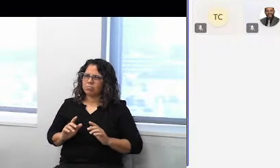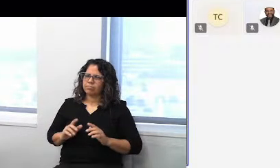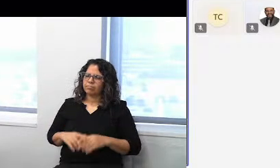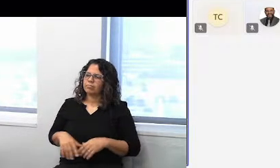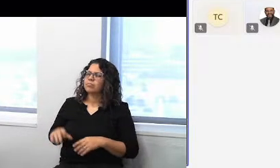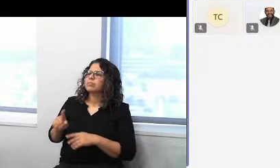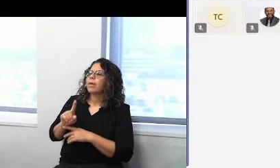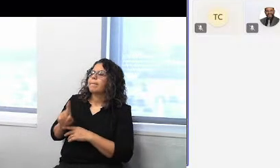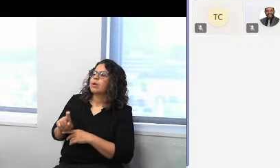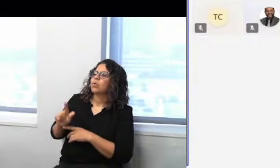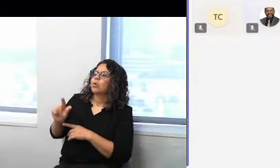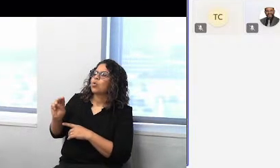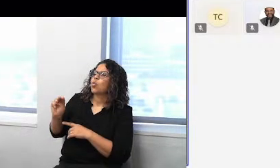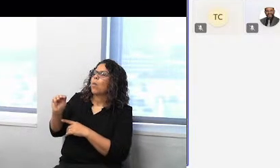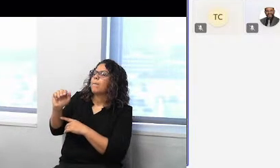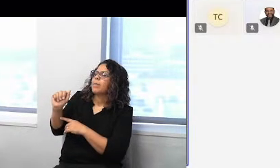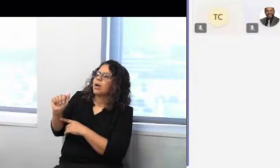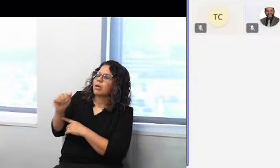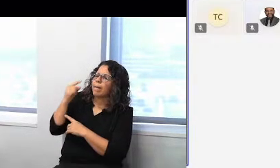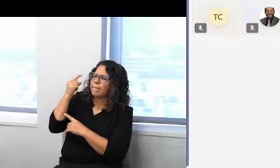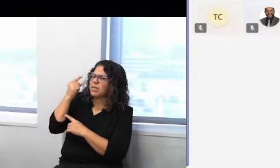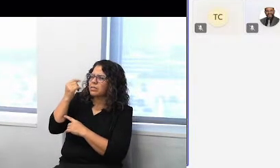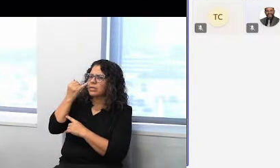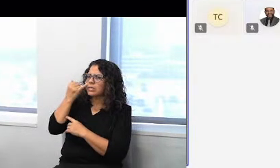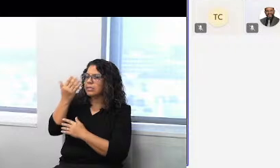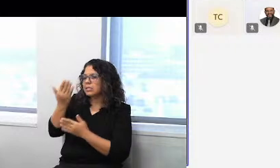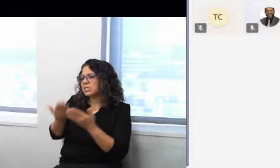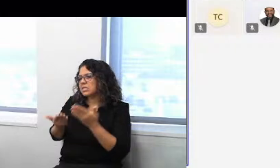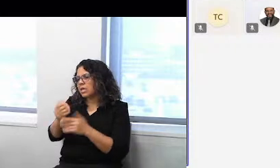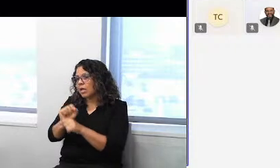that if the fleet changes and improves,